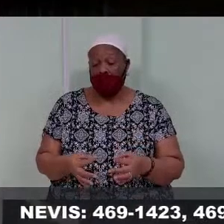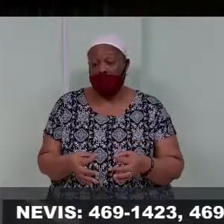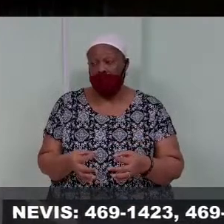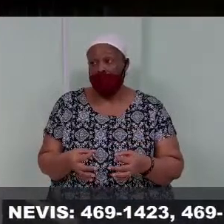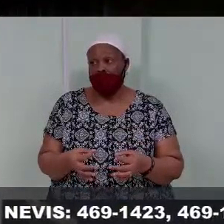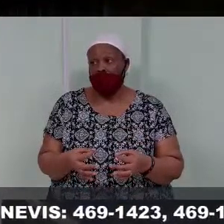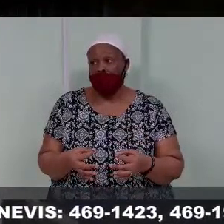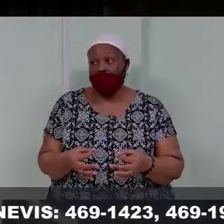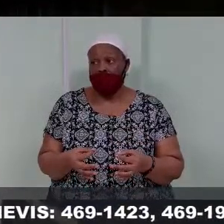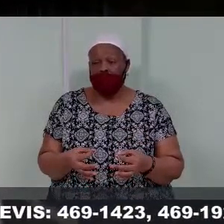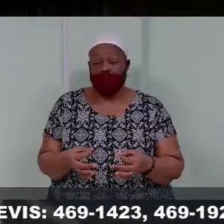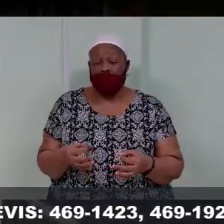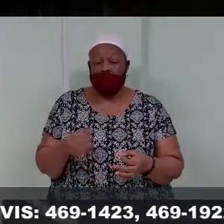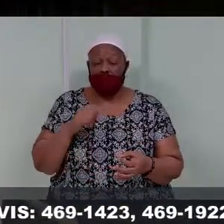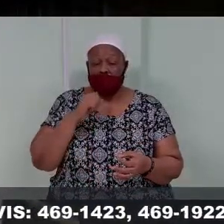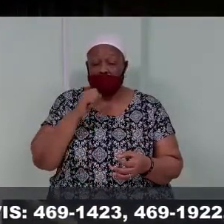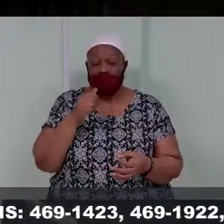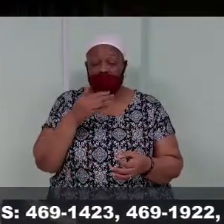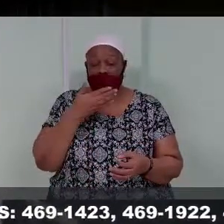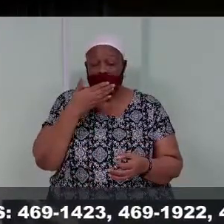it's not advised for you